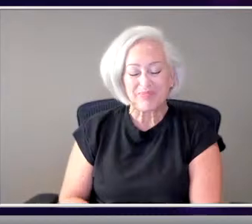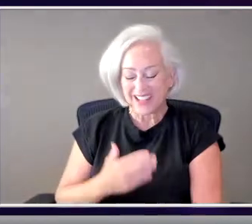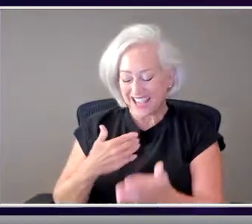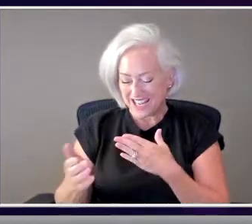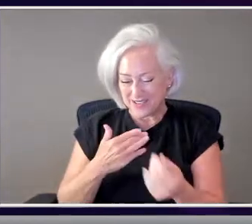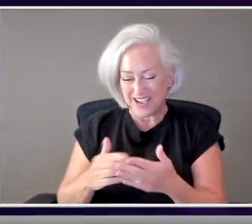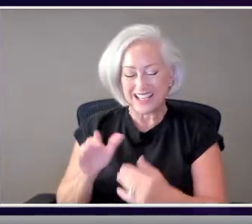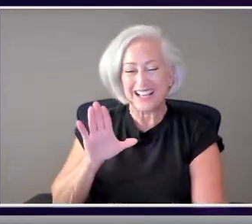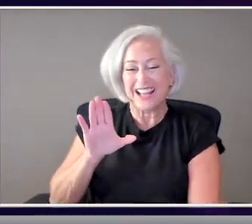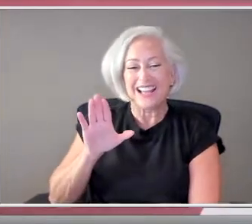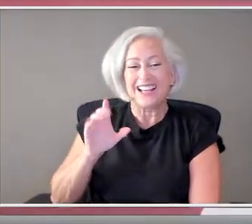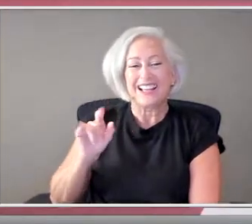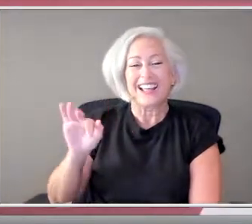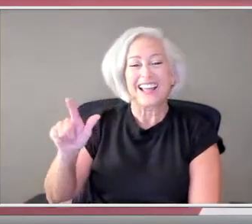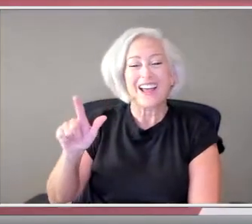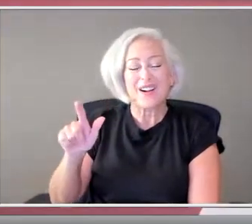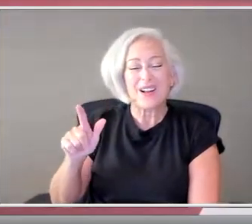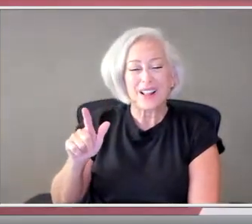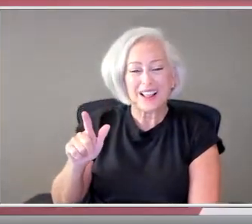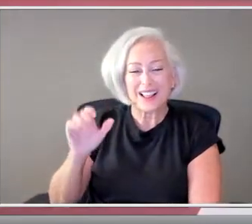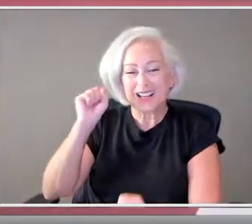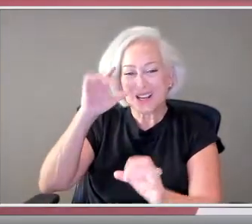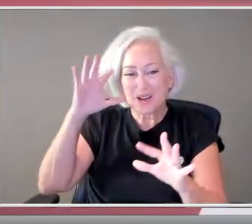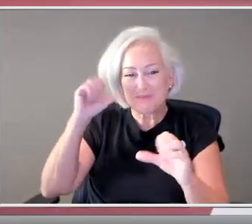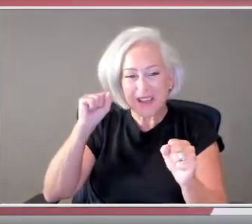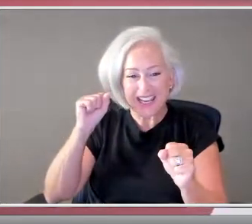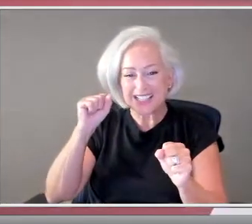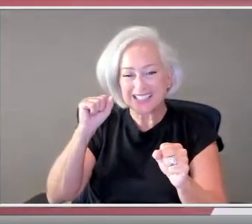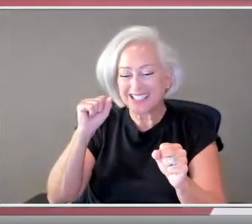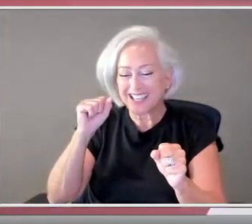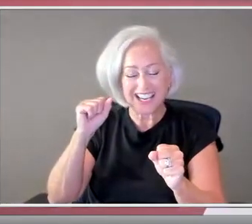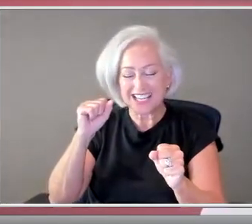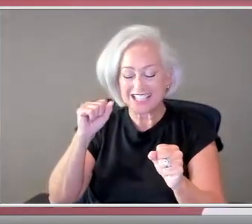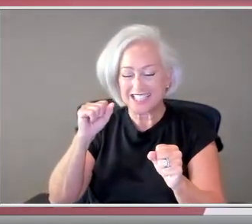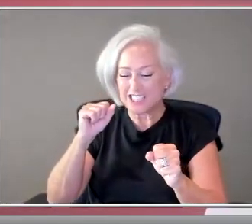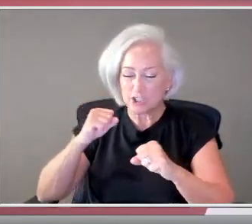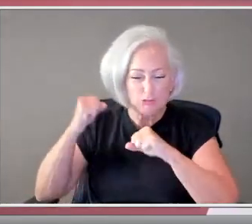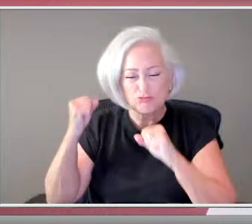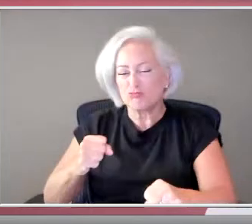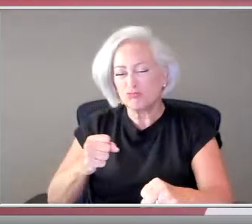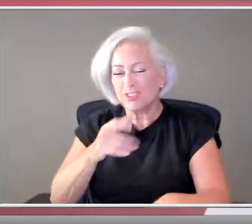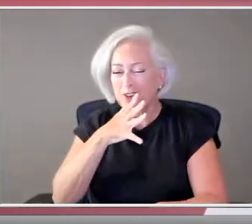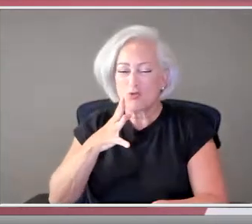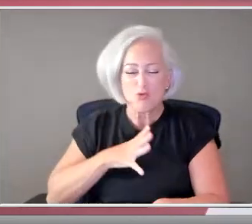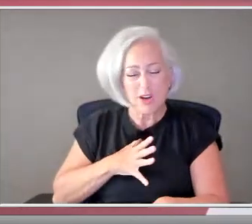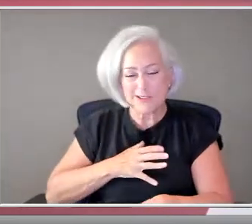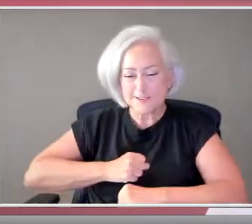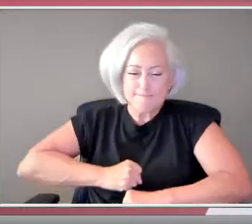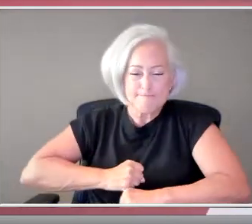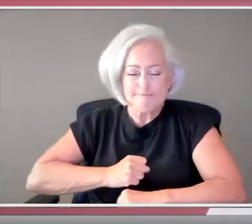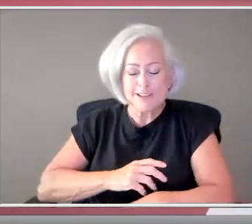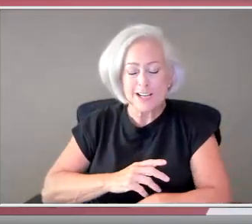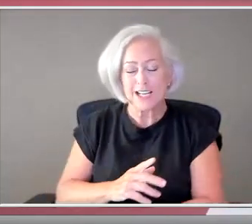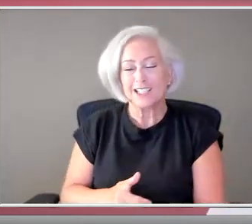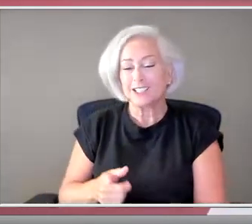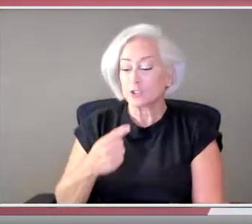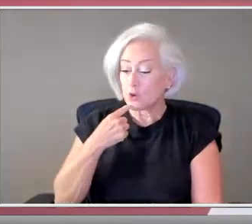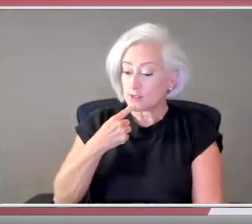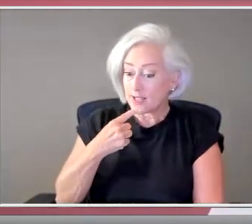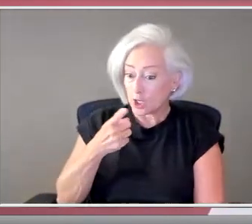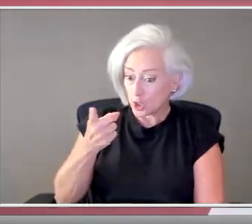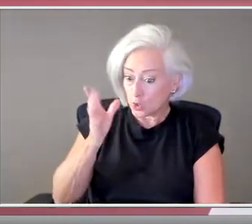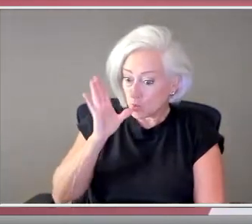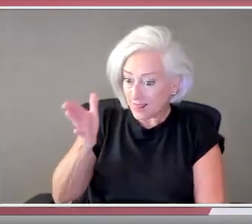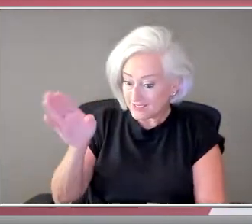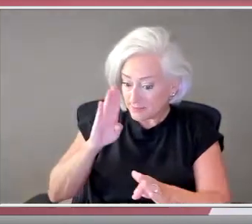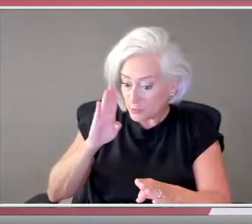kind of a amazing little force of nature back then, and so she said, okay. I called her and said, you're going to have some trouble with some of these patients.